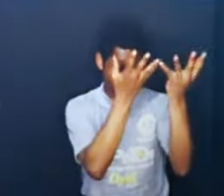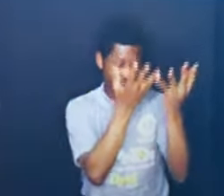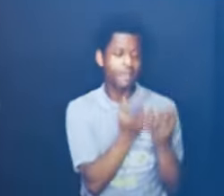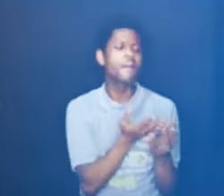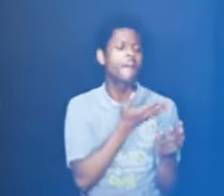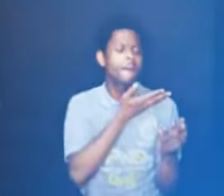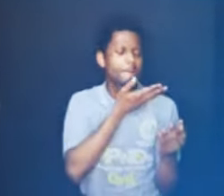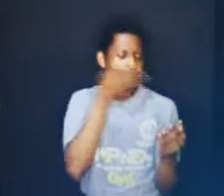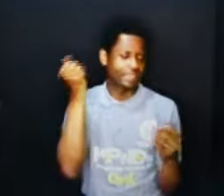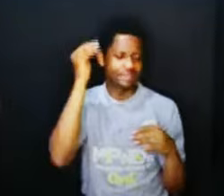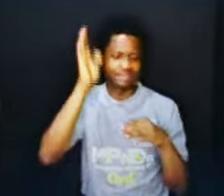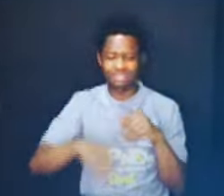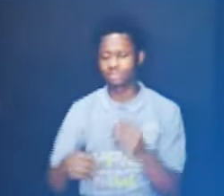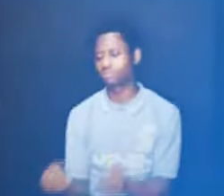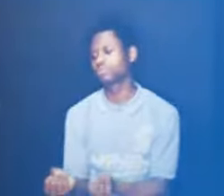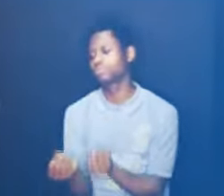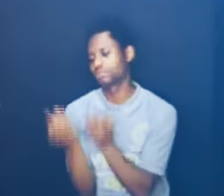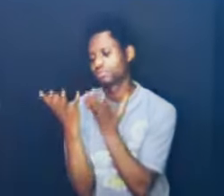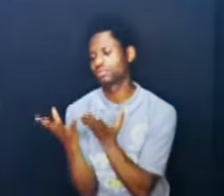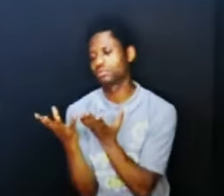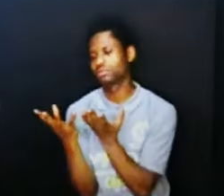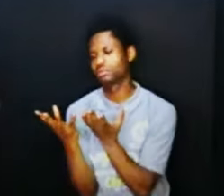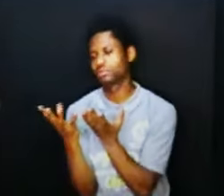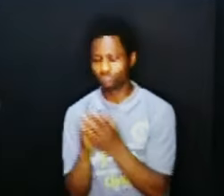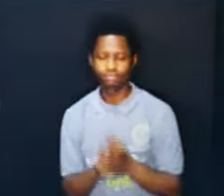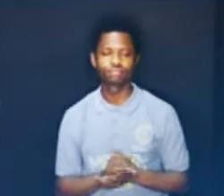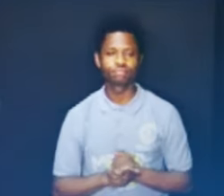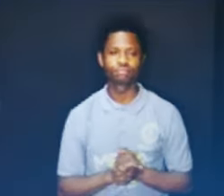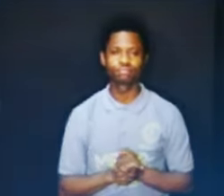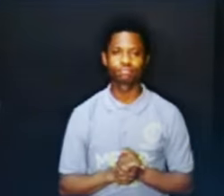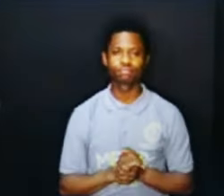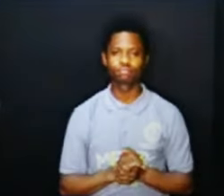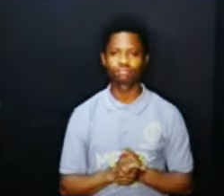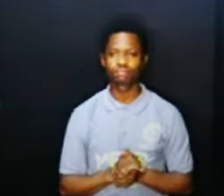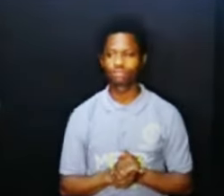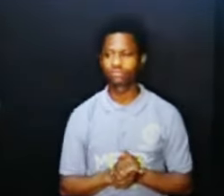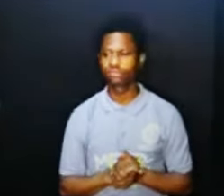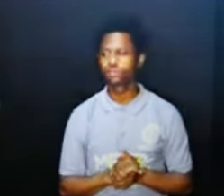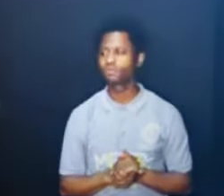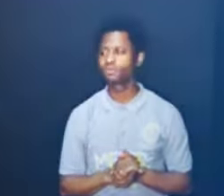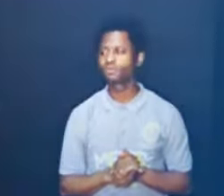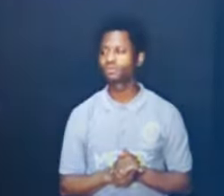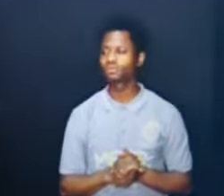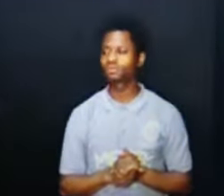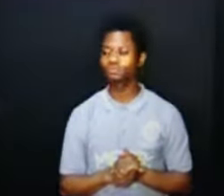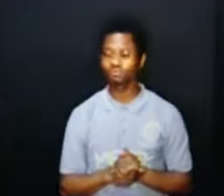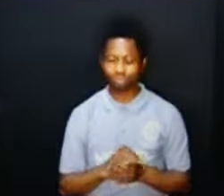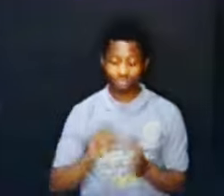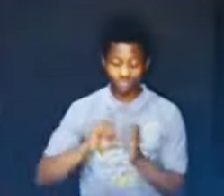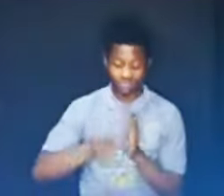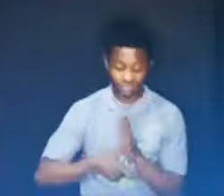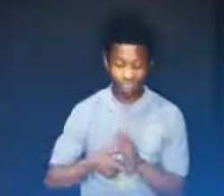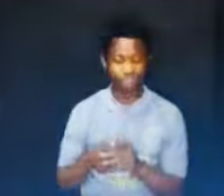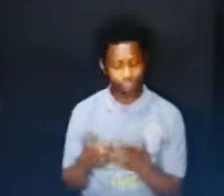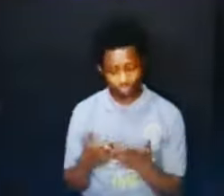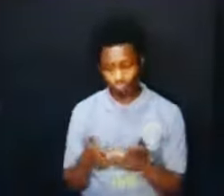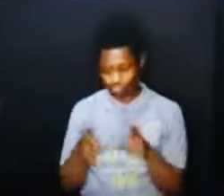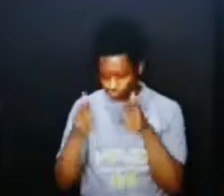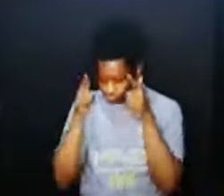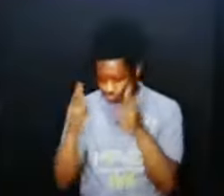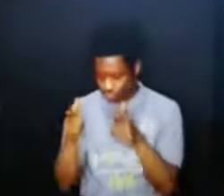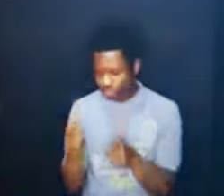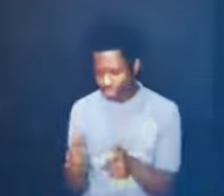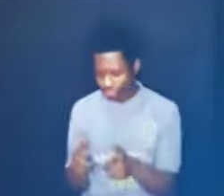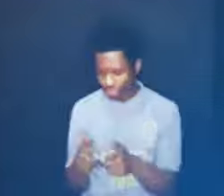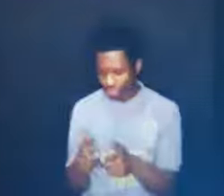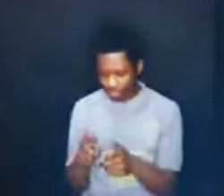ositi owei eye esene aforebo. Then we will look at the practical approach to confessing